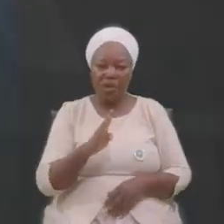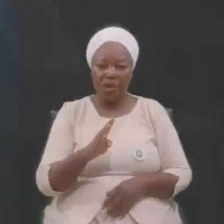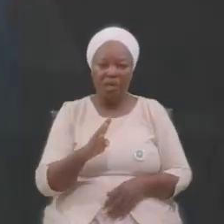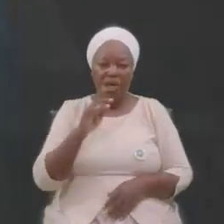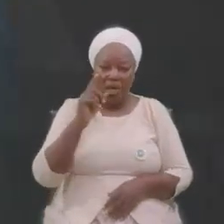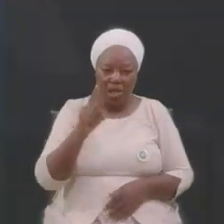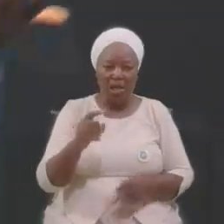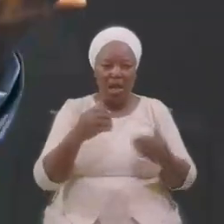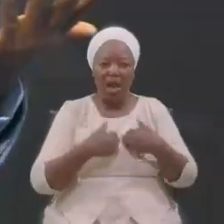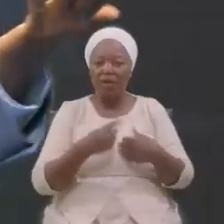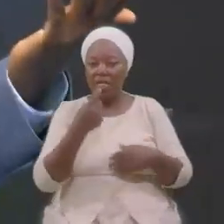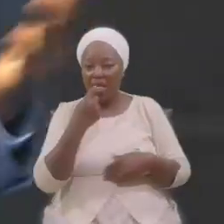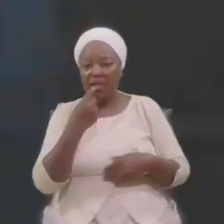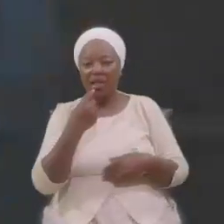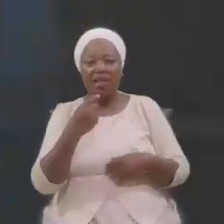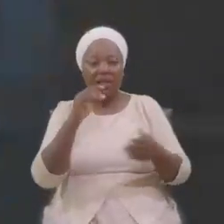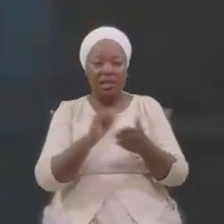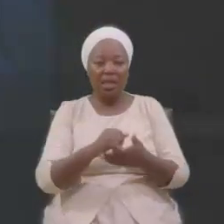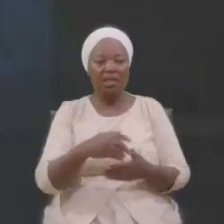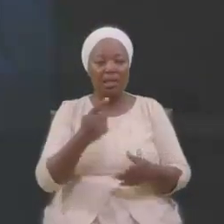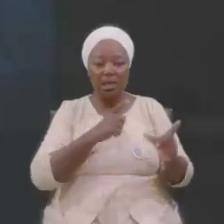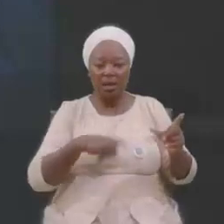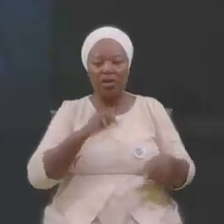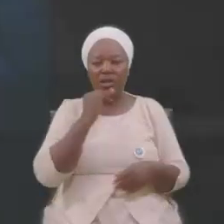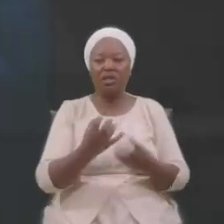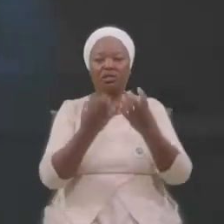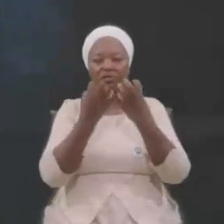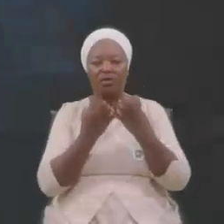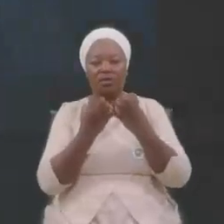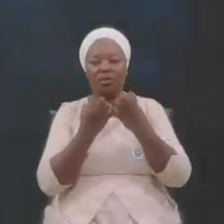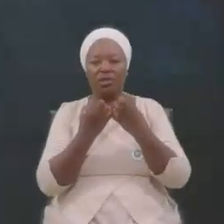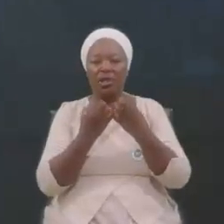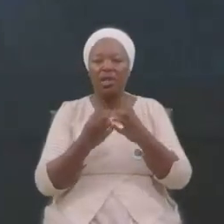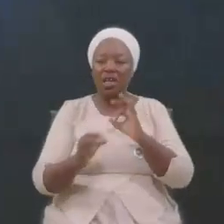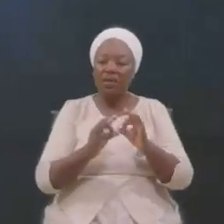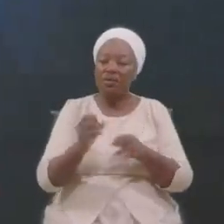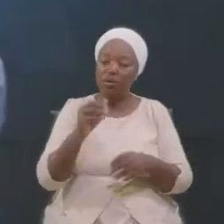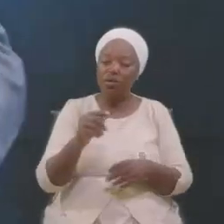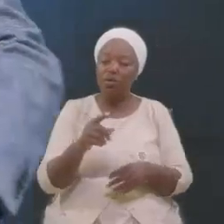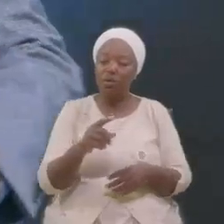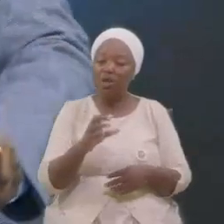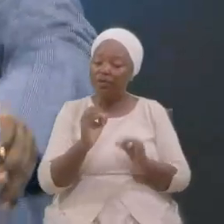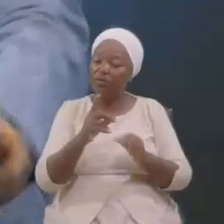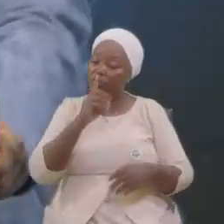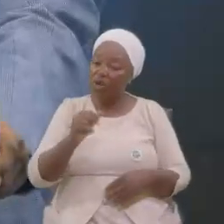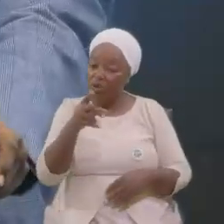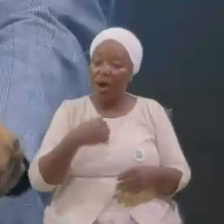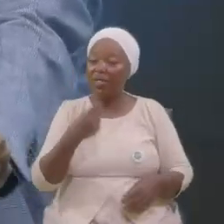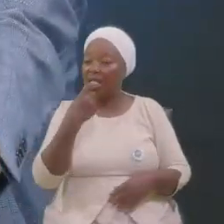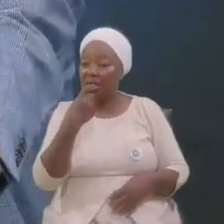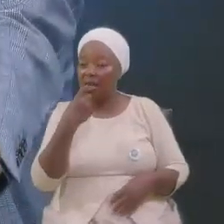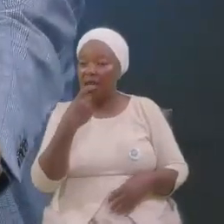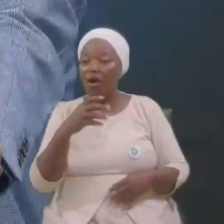have tasted that the Lord is gracious. If so be, if truly you have tasted that